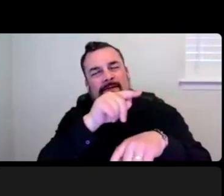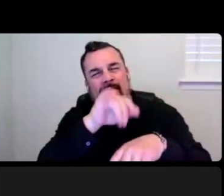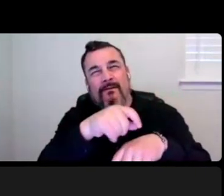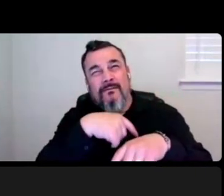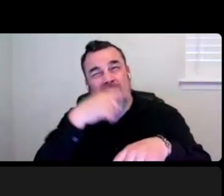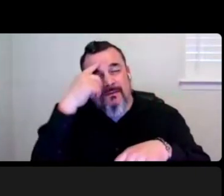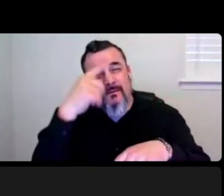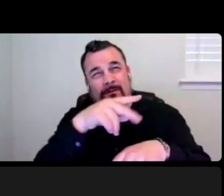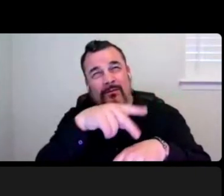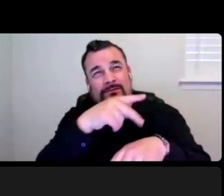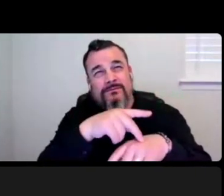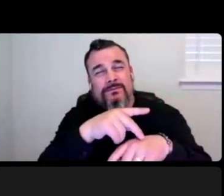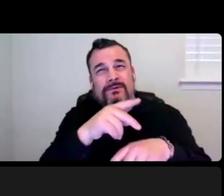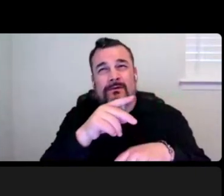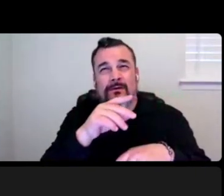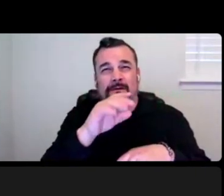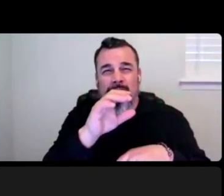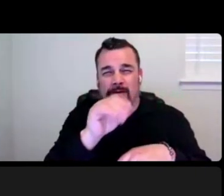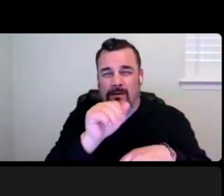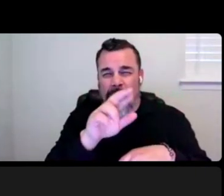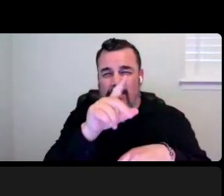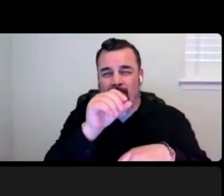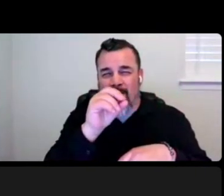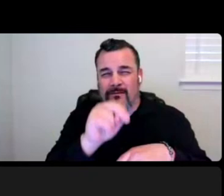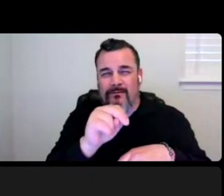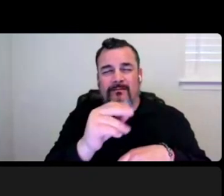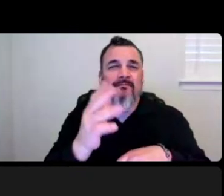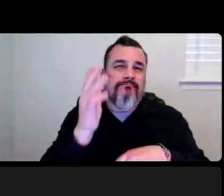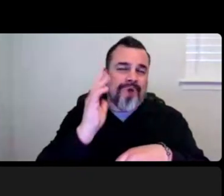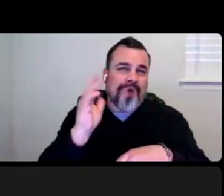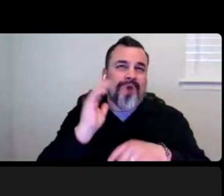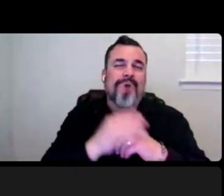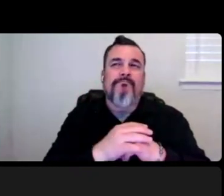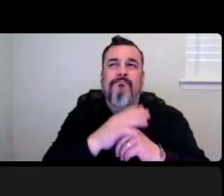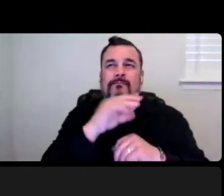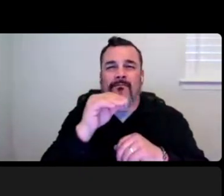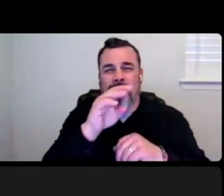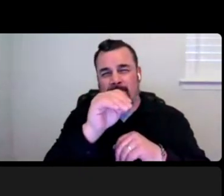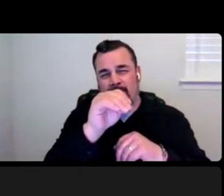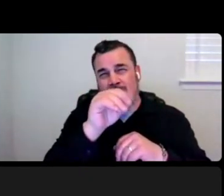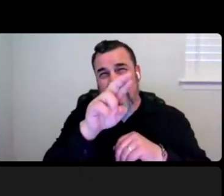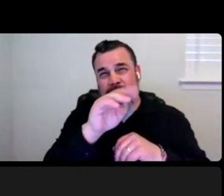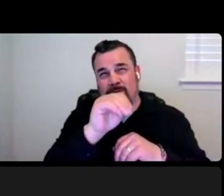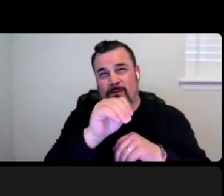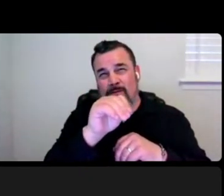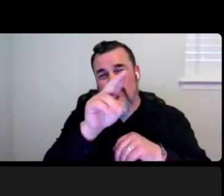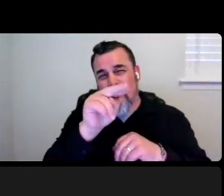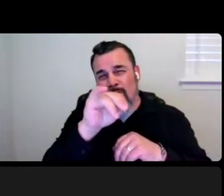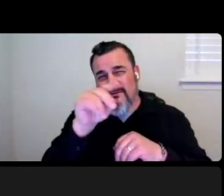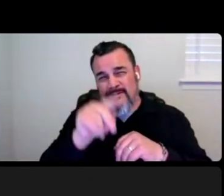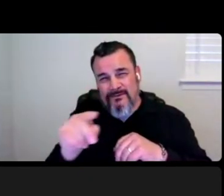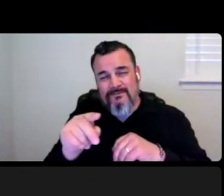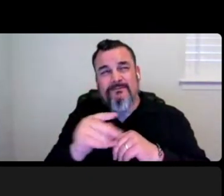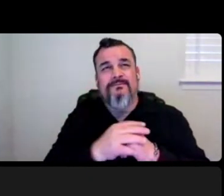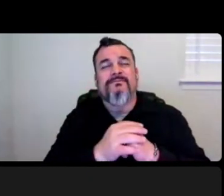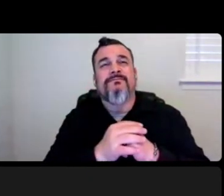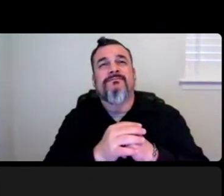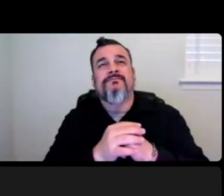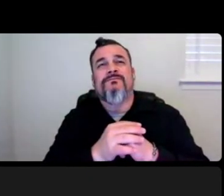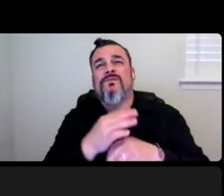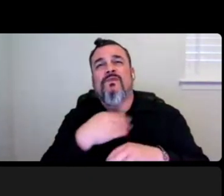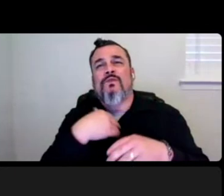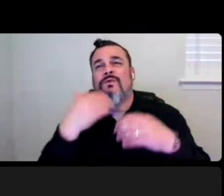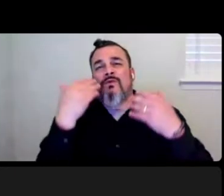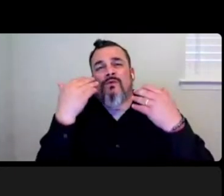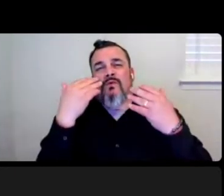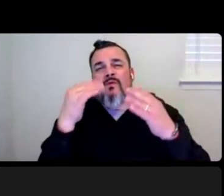was Principal Carlton back then, and Mr. Muniz back then. And we didn't know